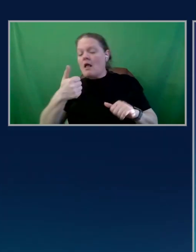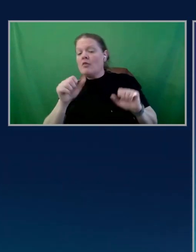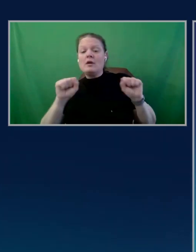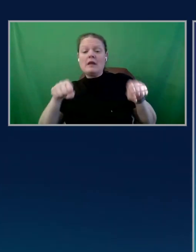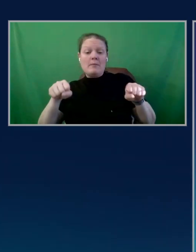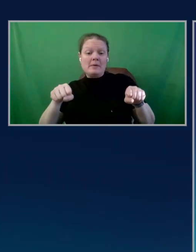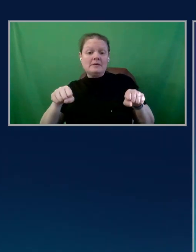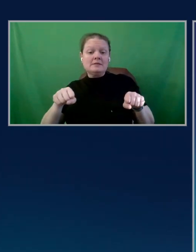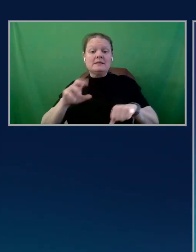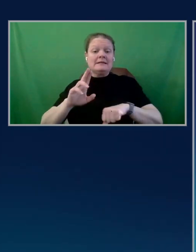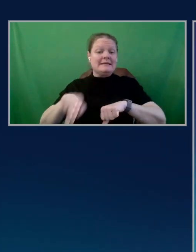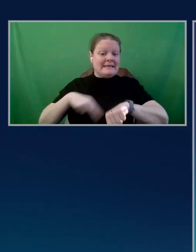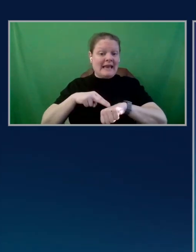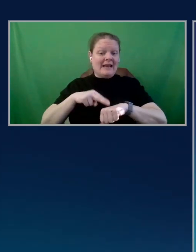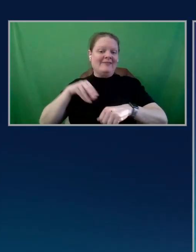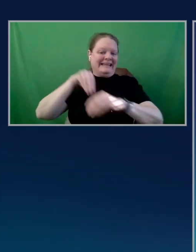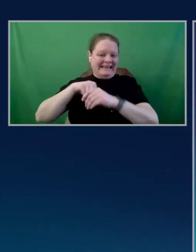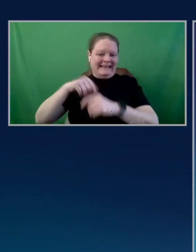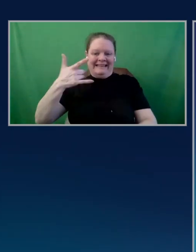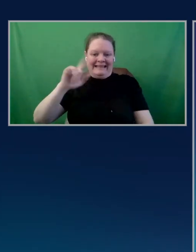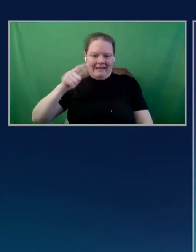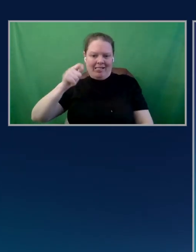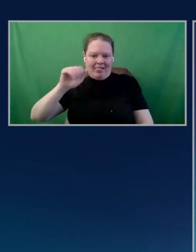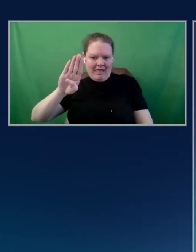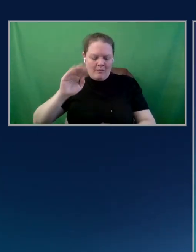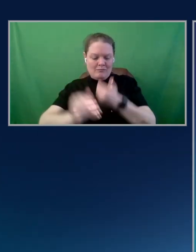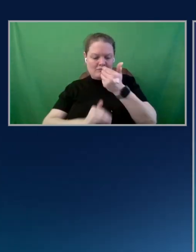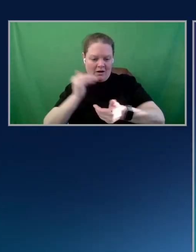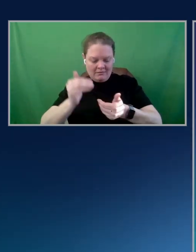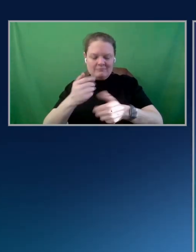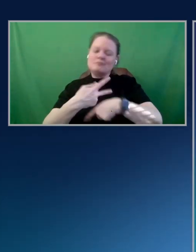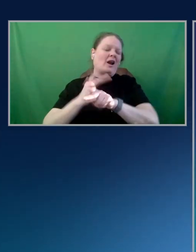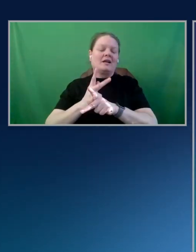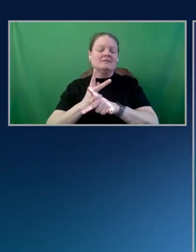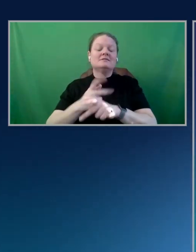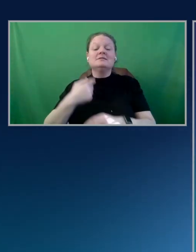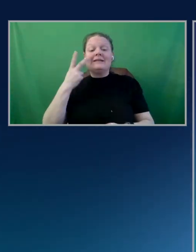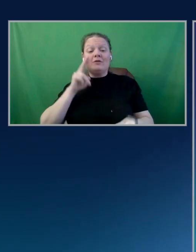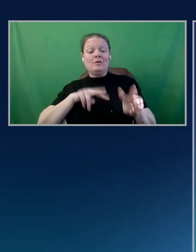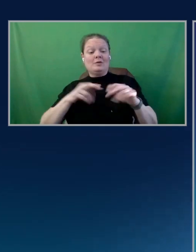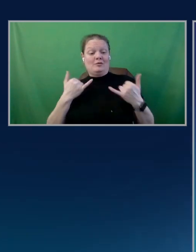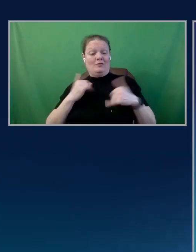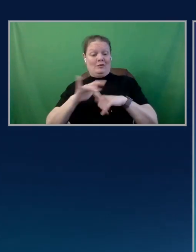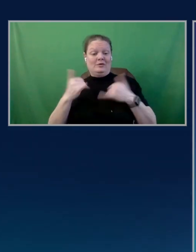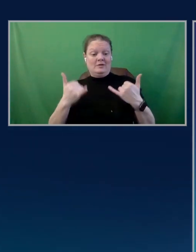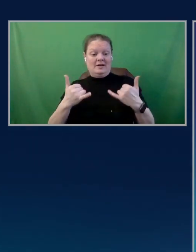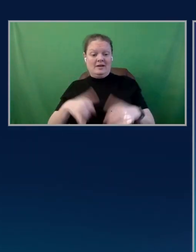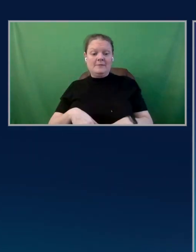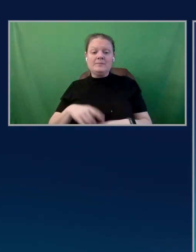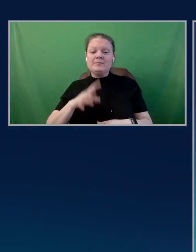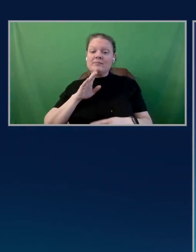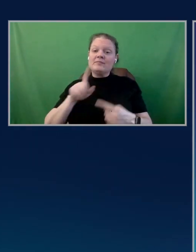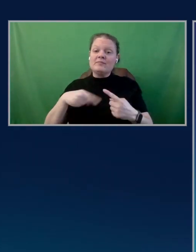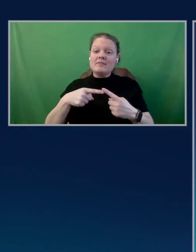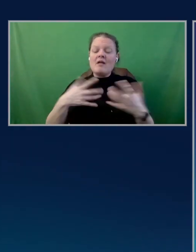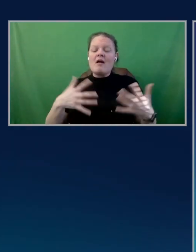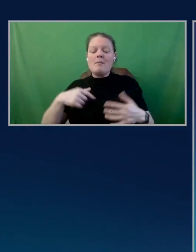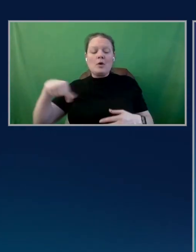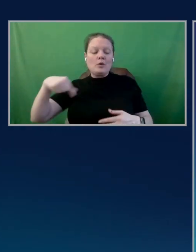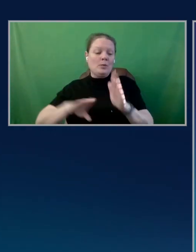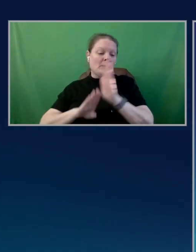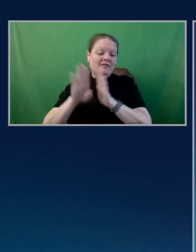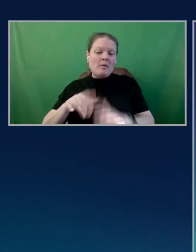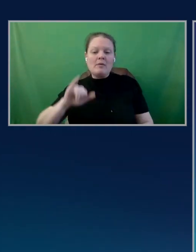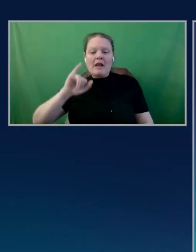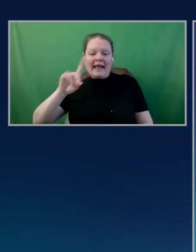natively into the Gitlab product. And so if you look at like earlier today, we talked a lot about Q Developer in the IDE, very